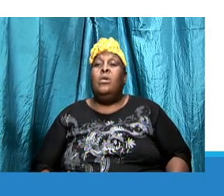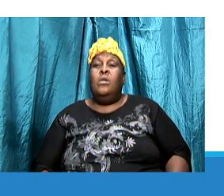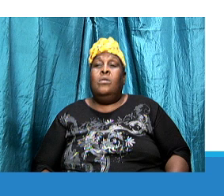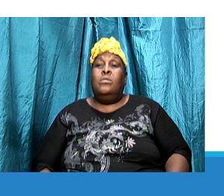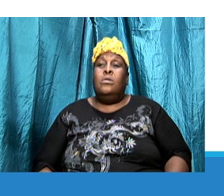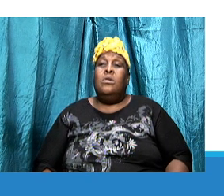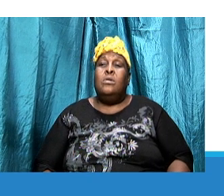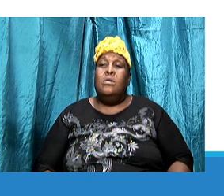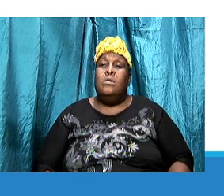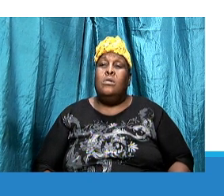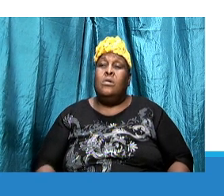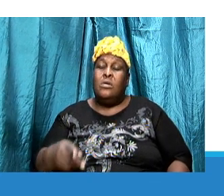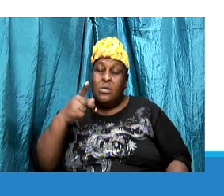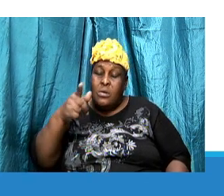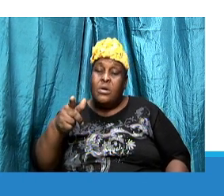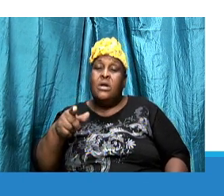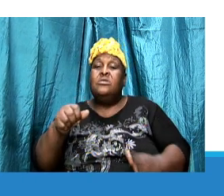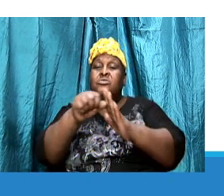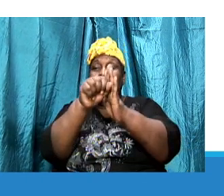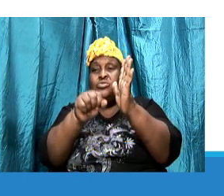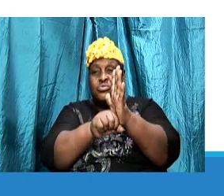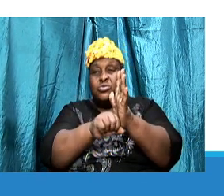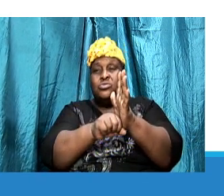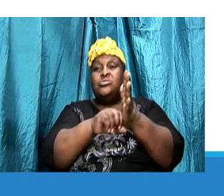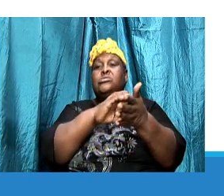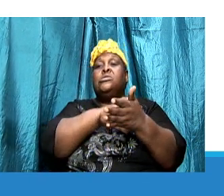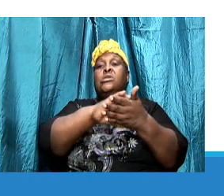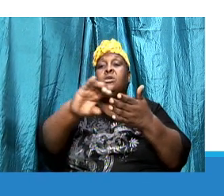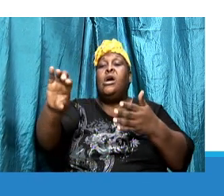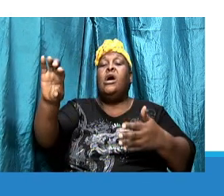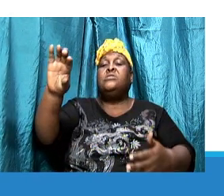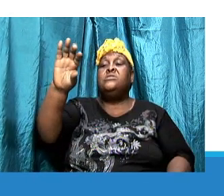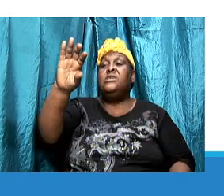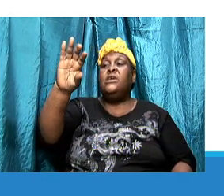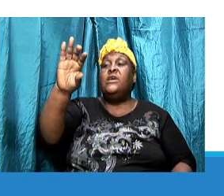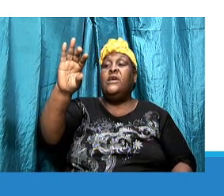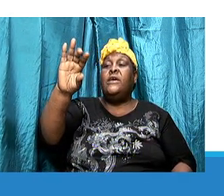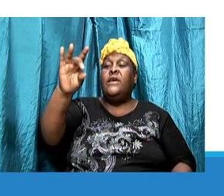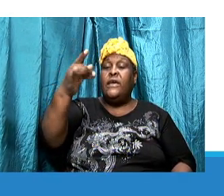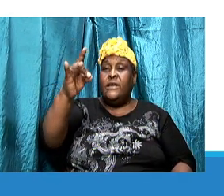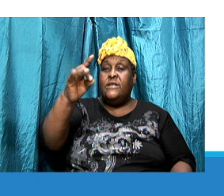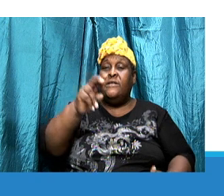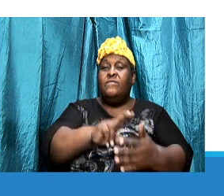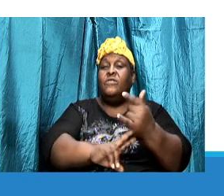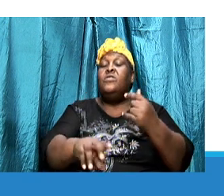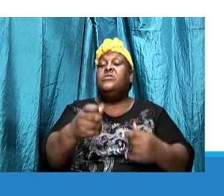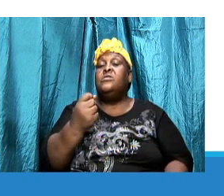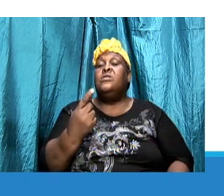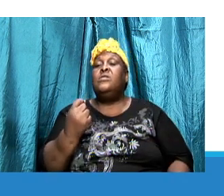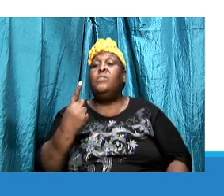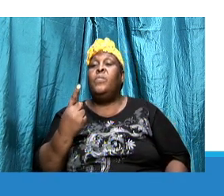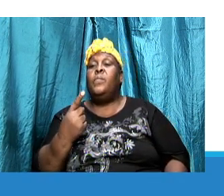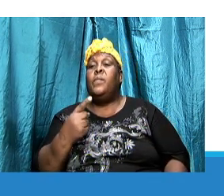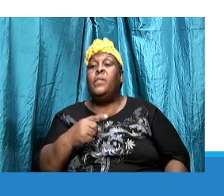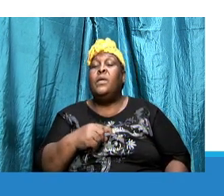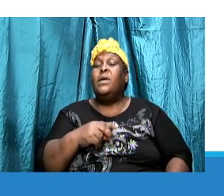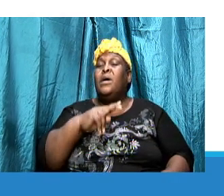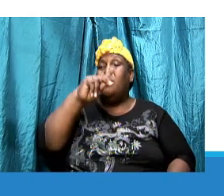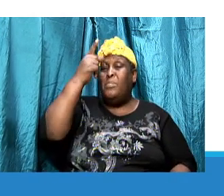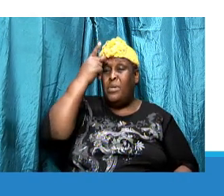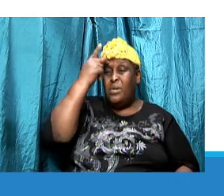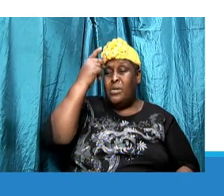11. So Paul, he touched on it here in chapter 2. And he was